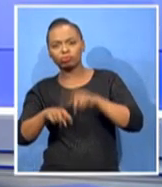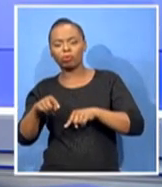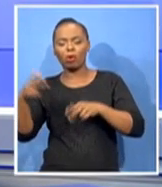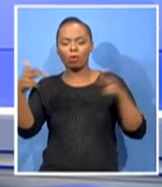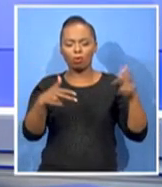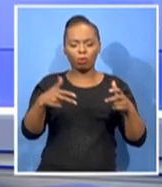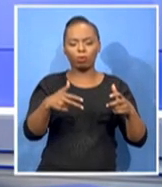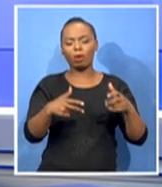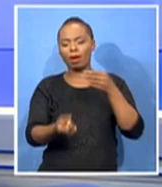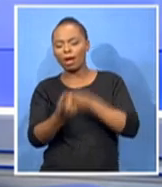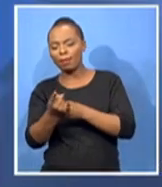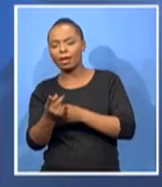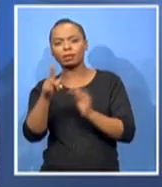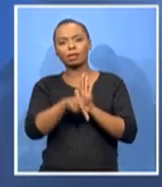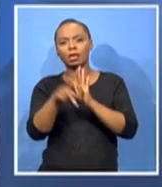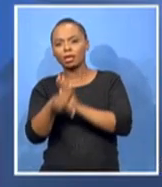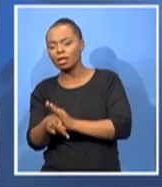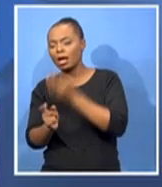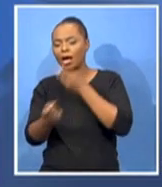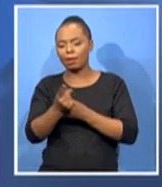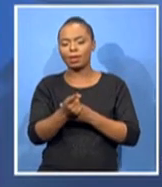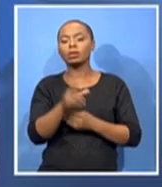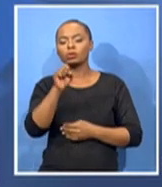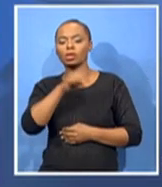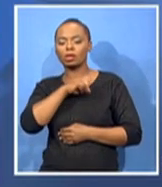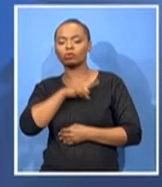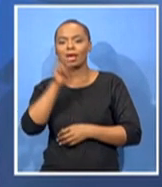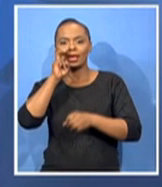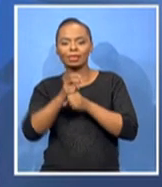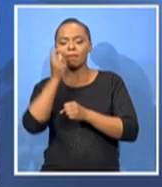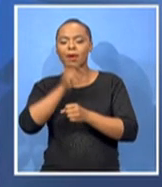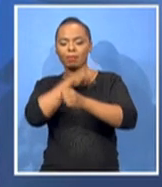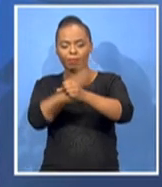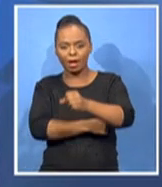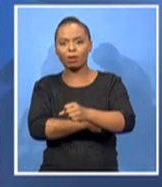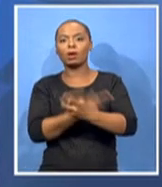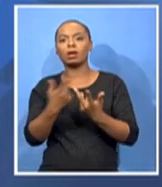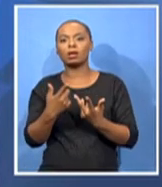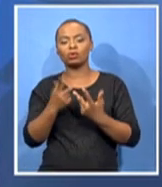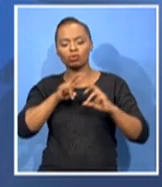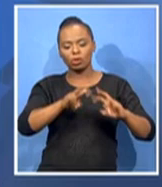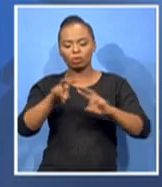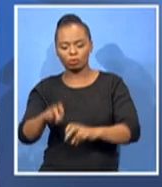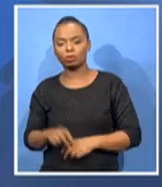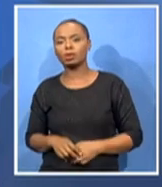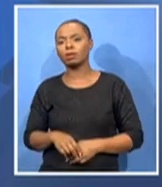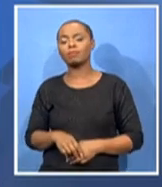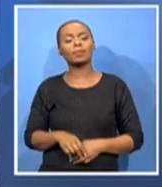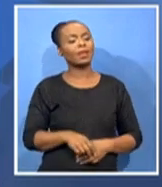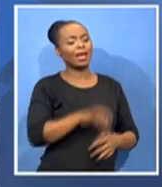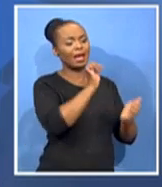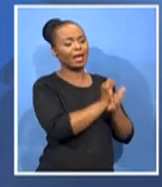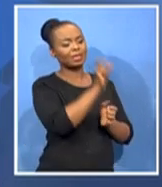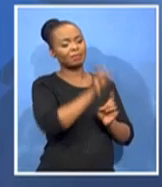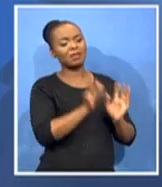yet? As it stands, we haven't arrested anyone. However, I just want to say, those 6 suspects that have